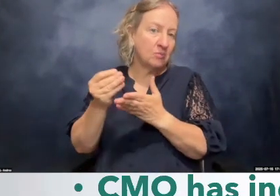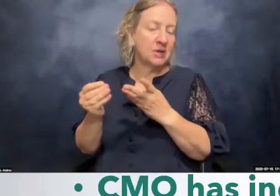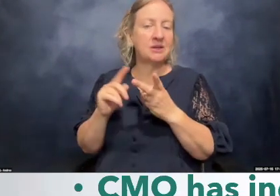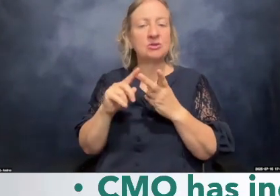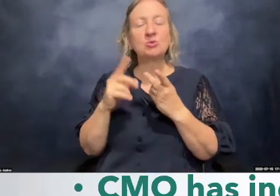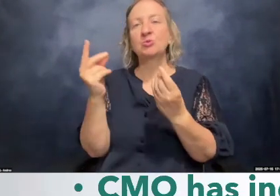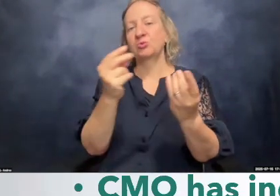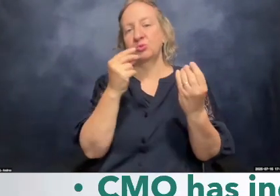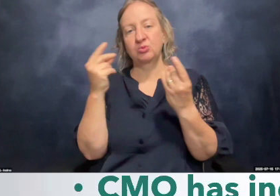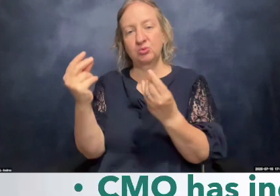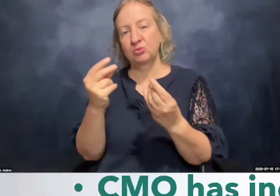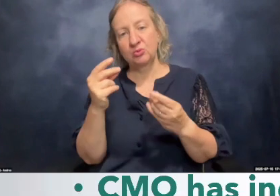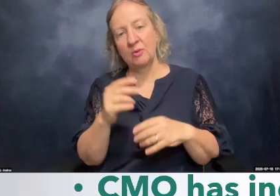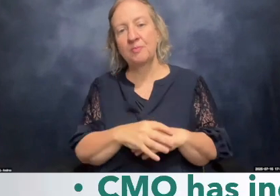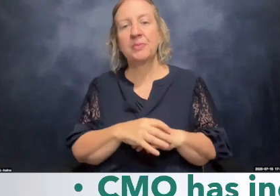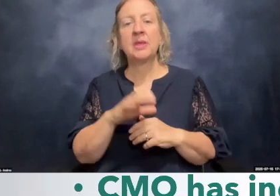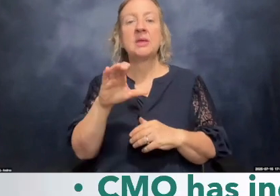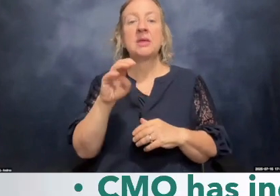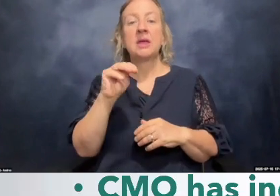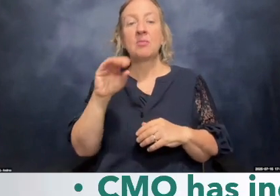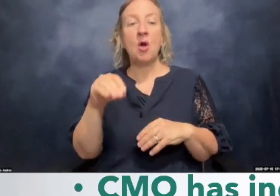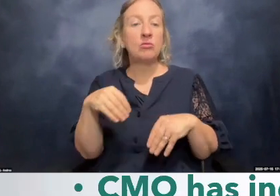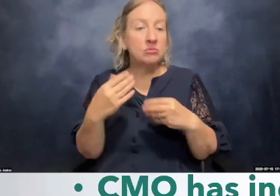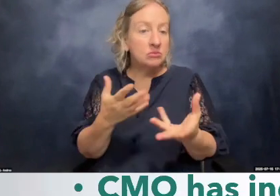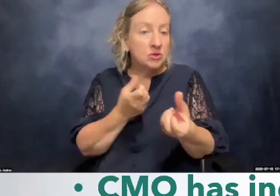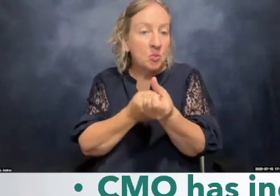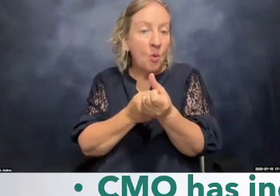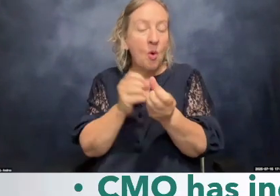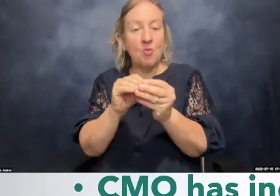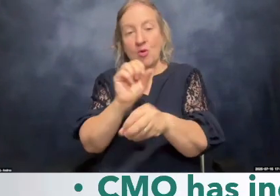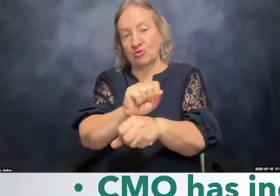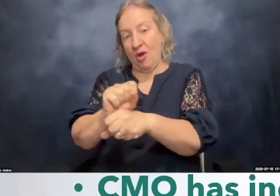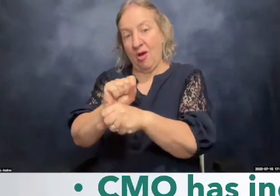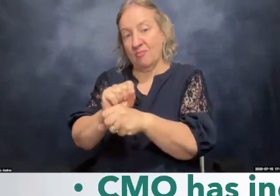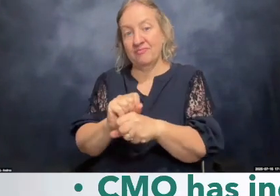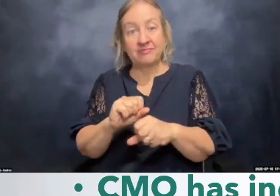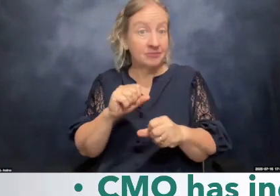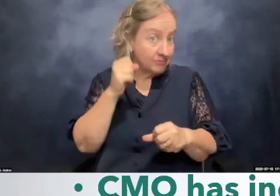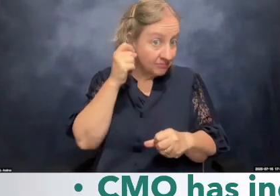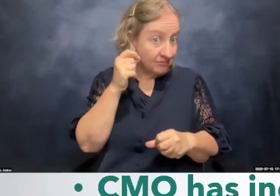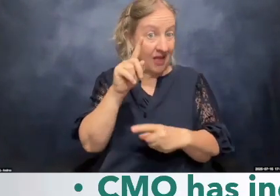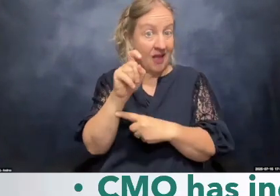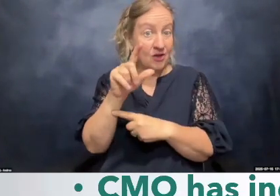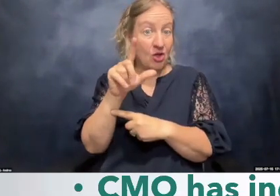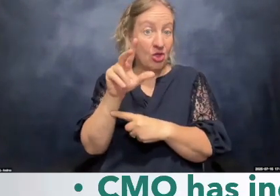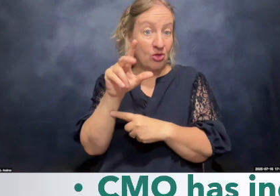CMO also supports local jobs creation, helping create 120 new jobs as of